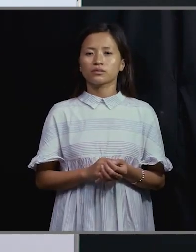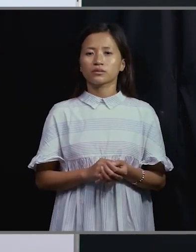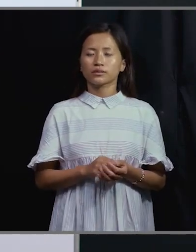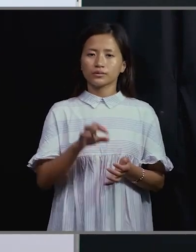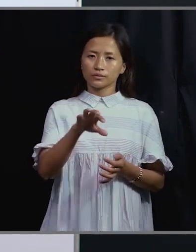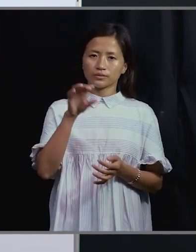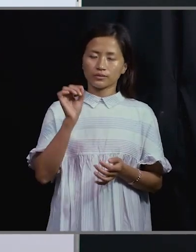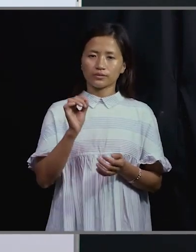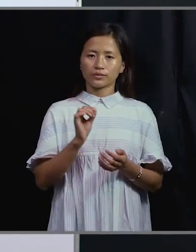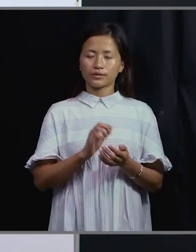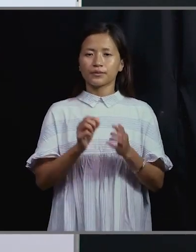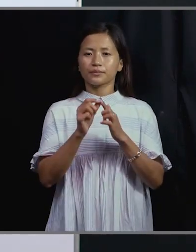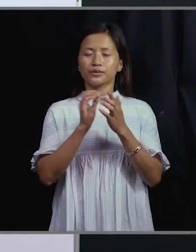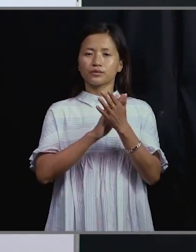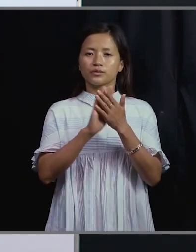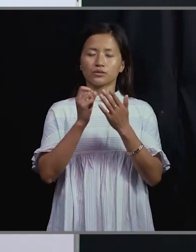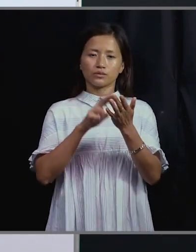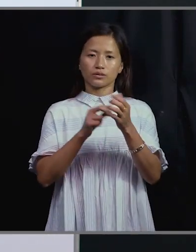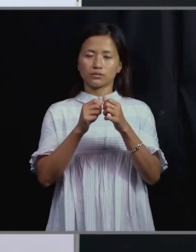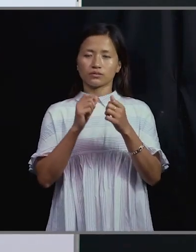then we get phenol.